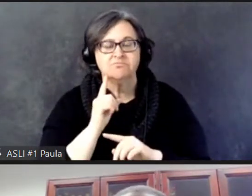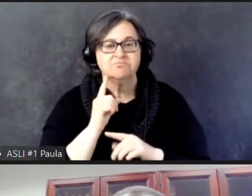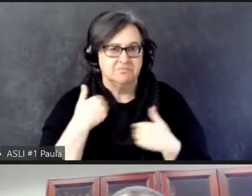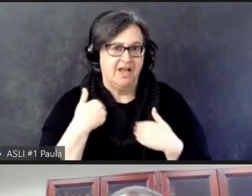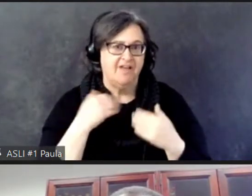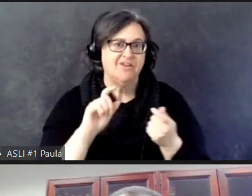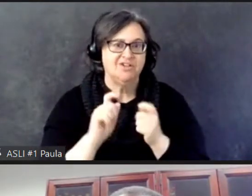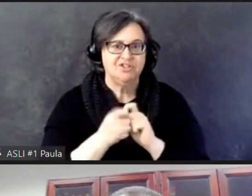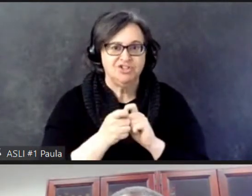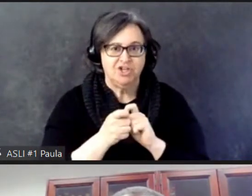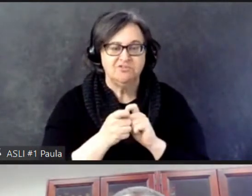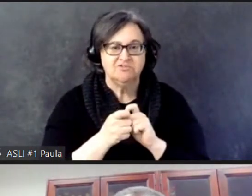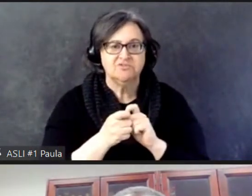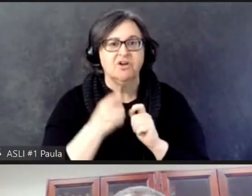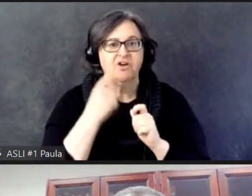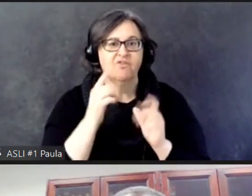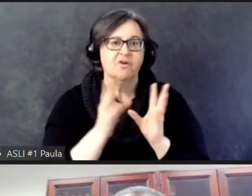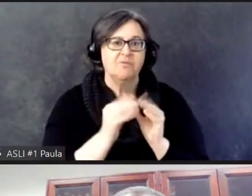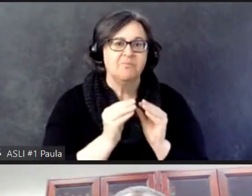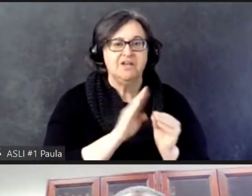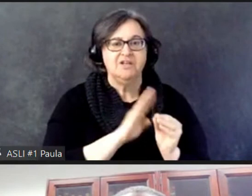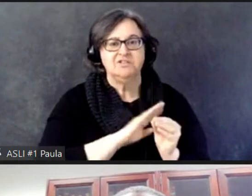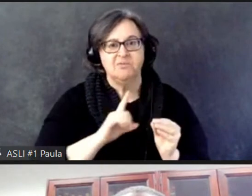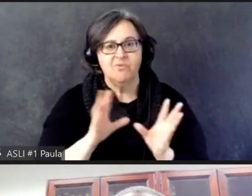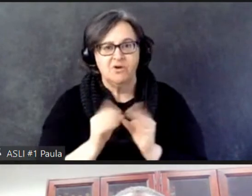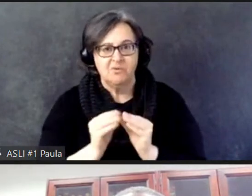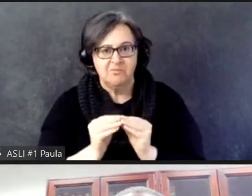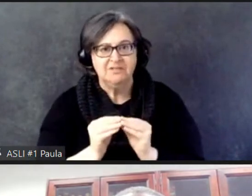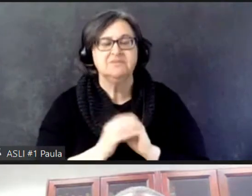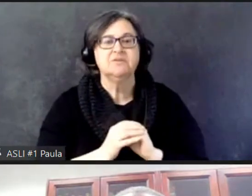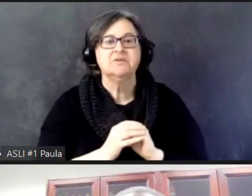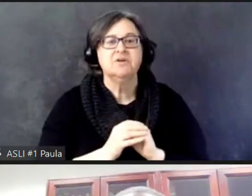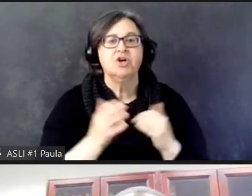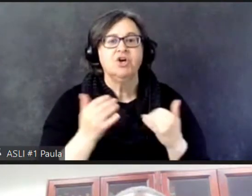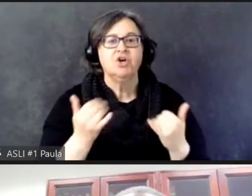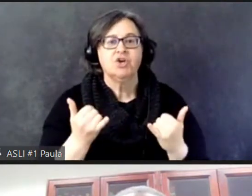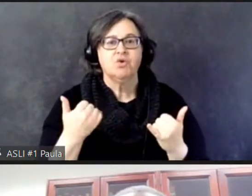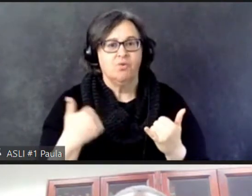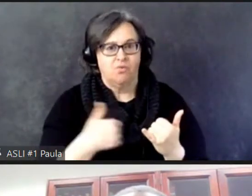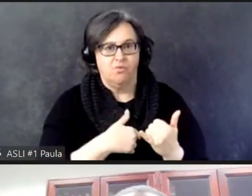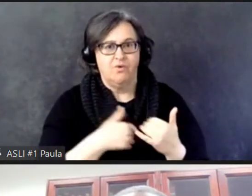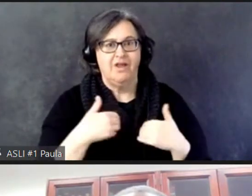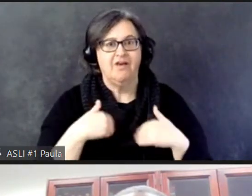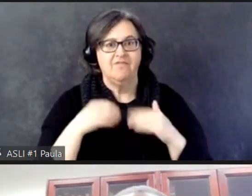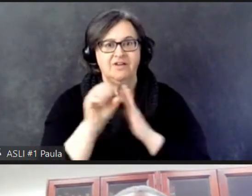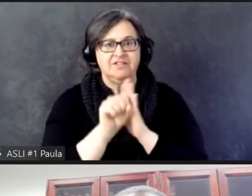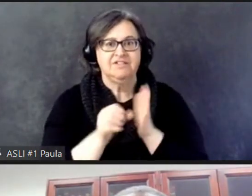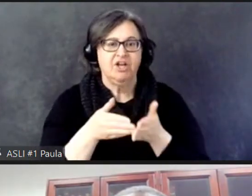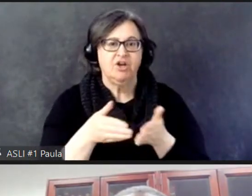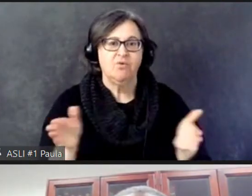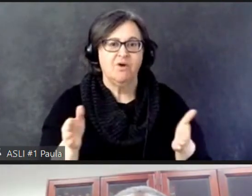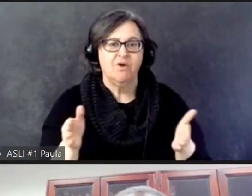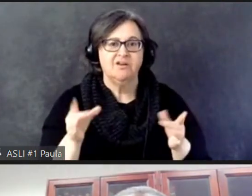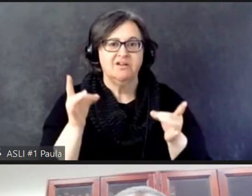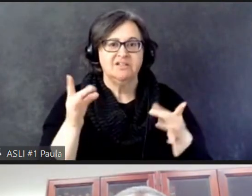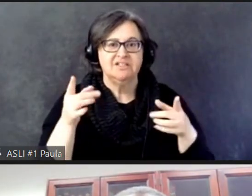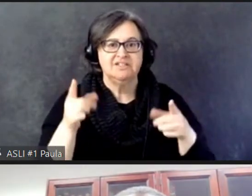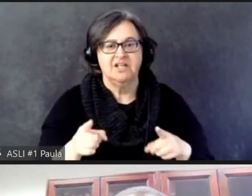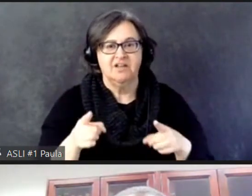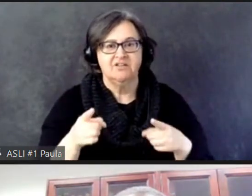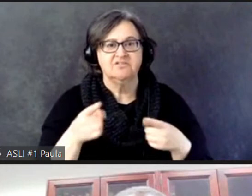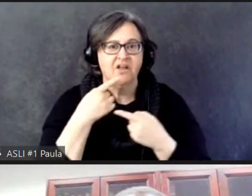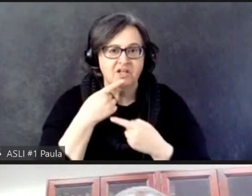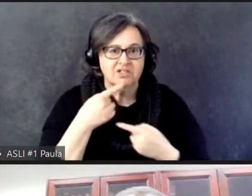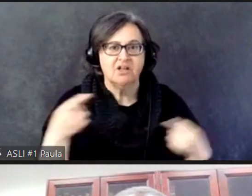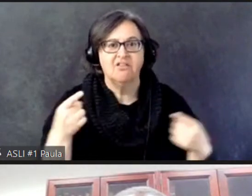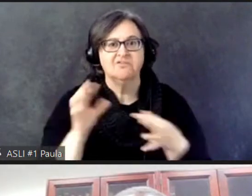of the committees and board meetings today. There is currently in effect a statewide disaster declaration as a result of the COVID-19